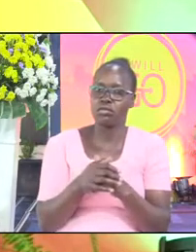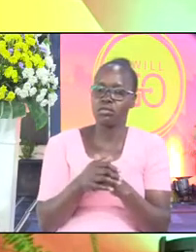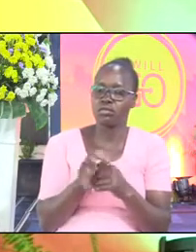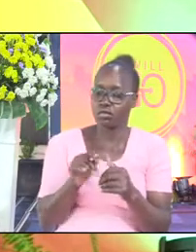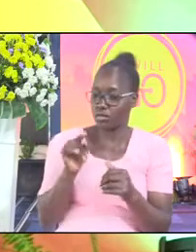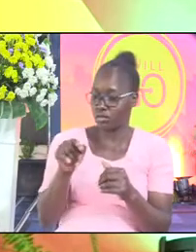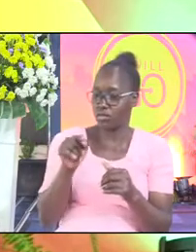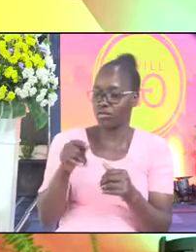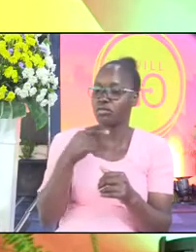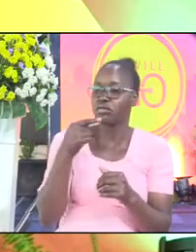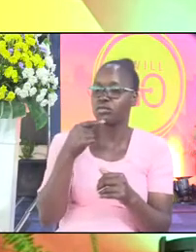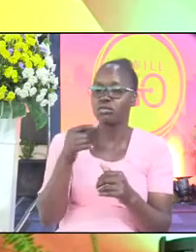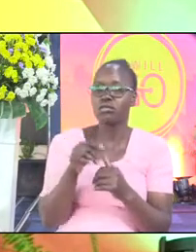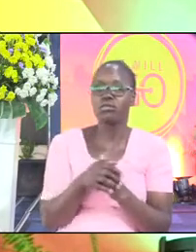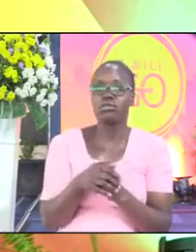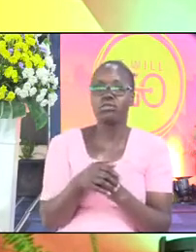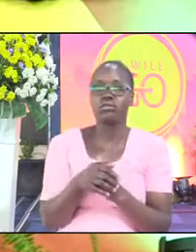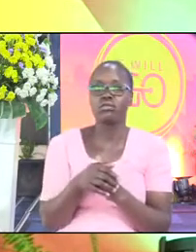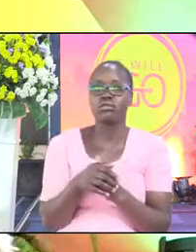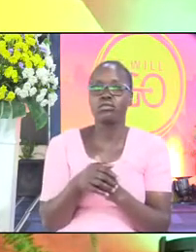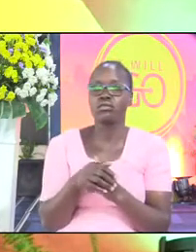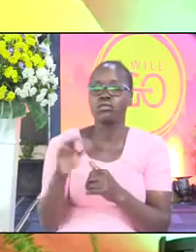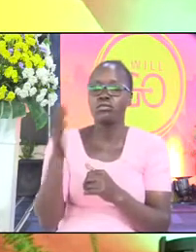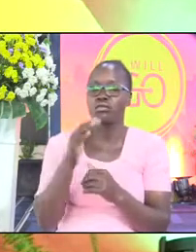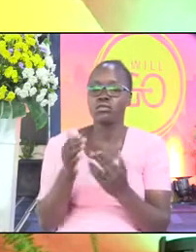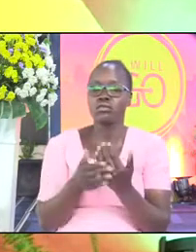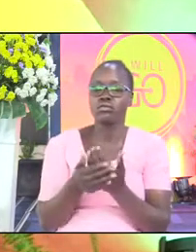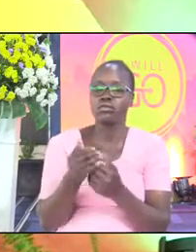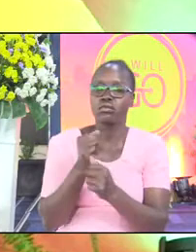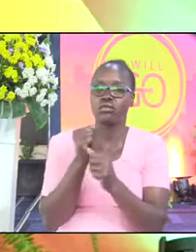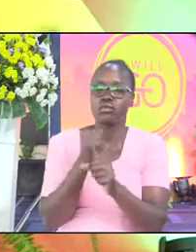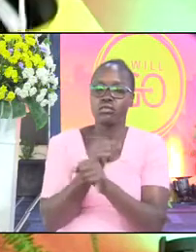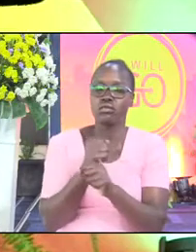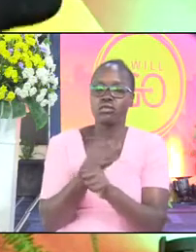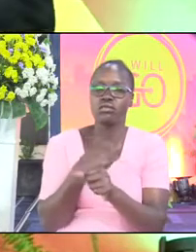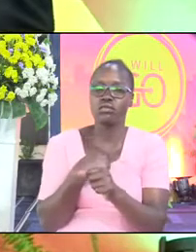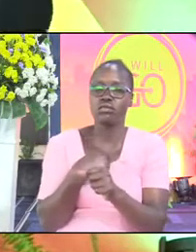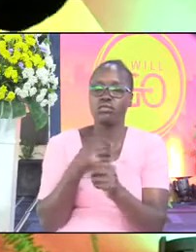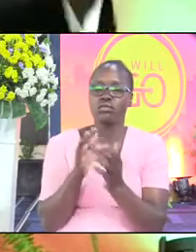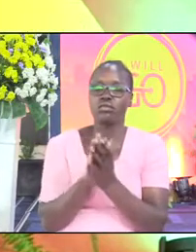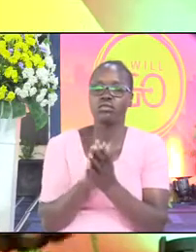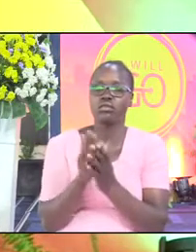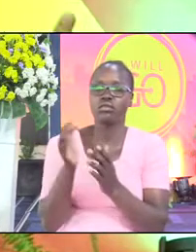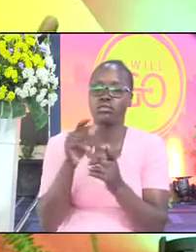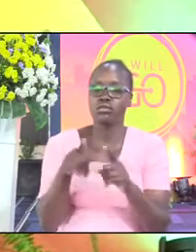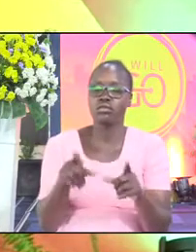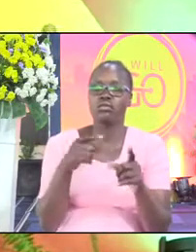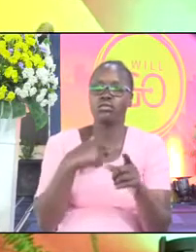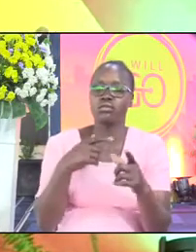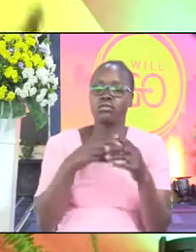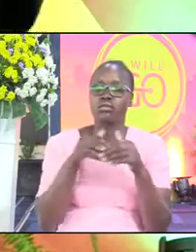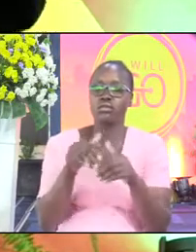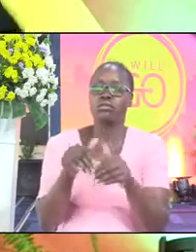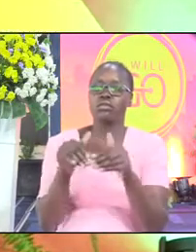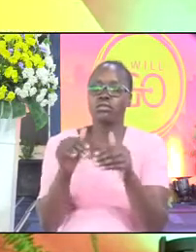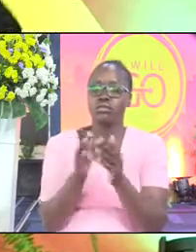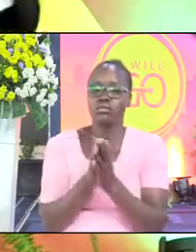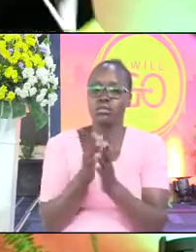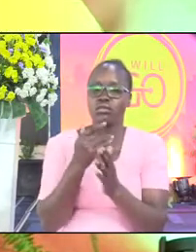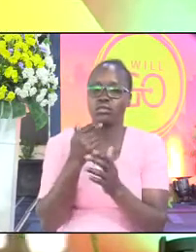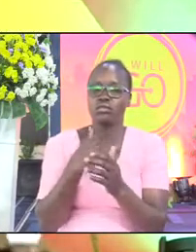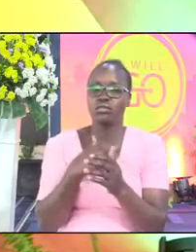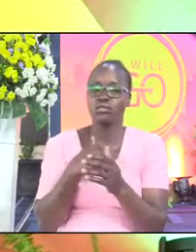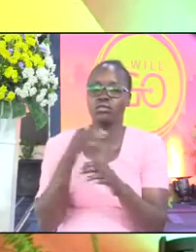This woman said, "He didn't cover up, and he didn't let me cover up. He told